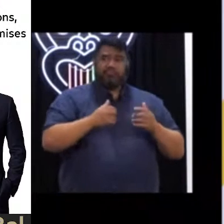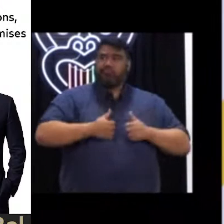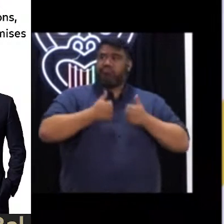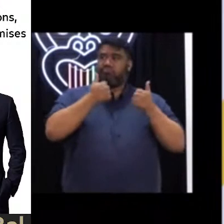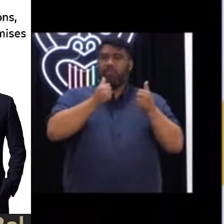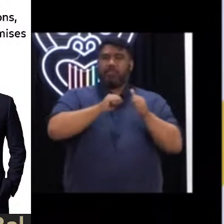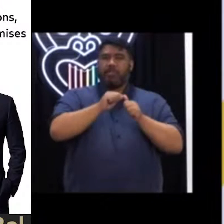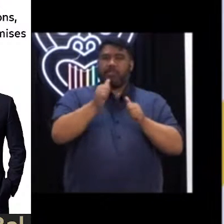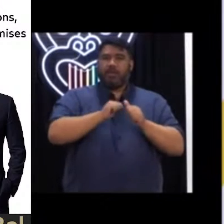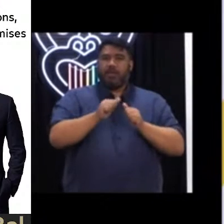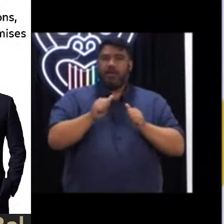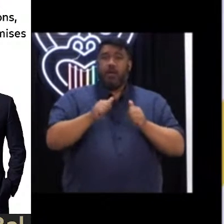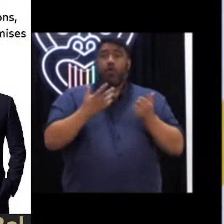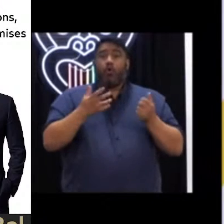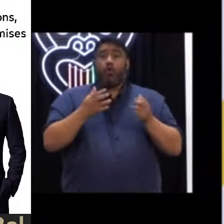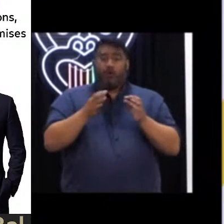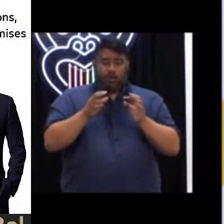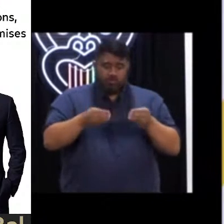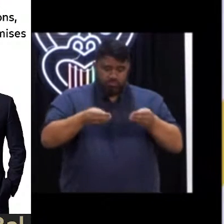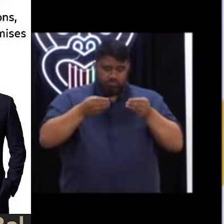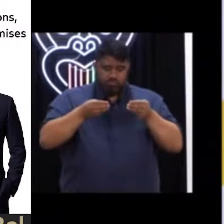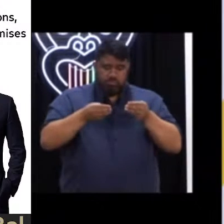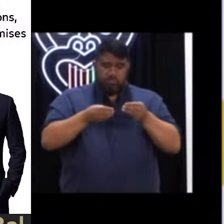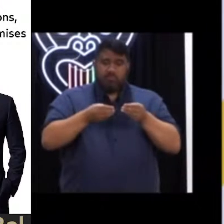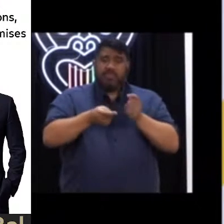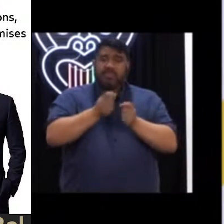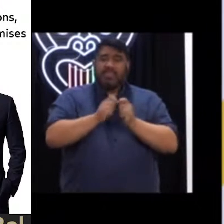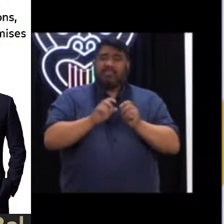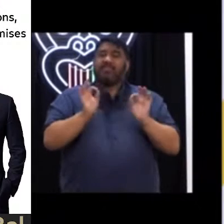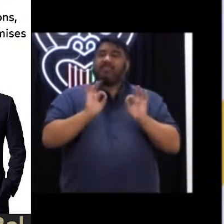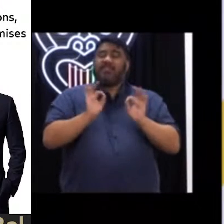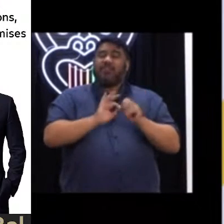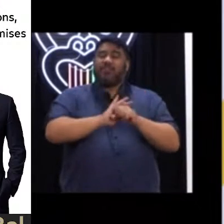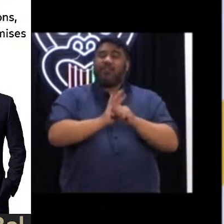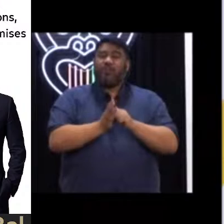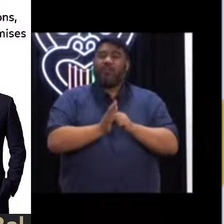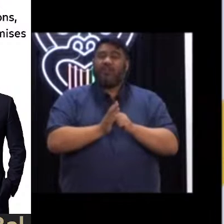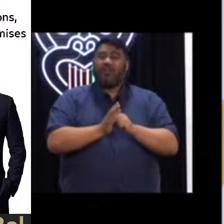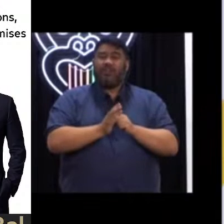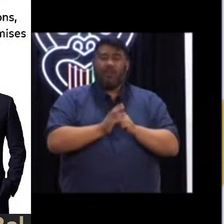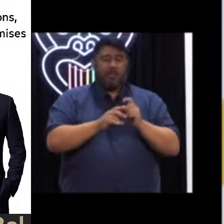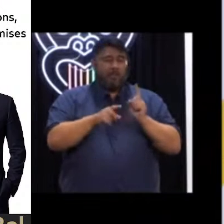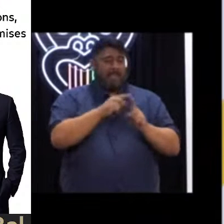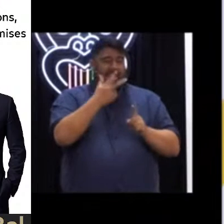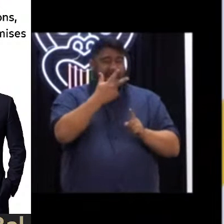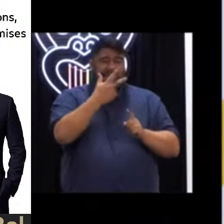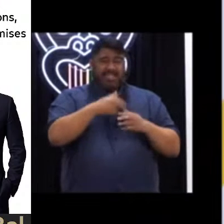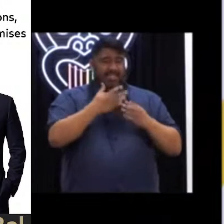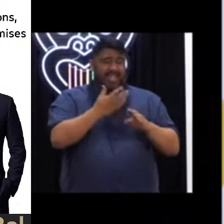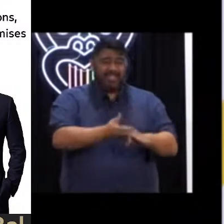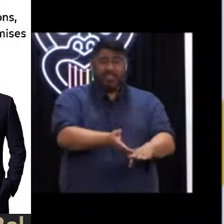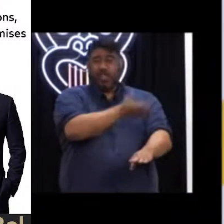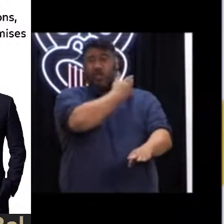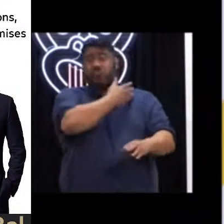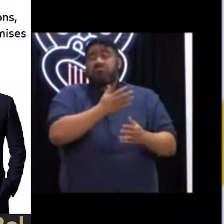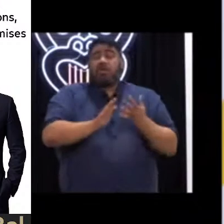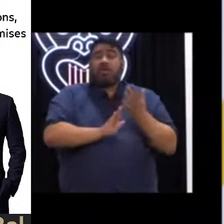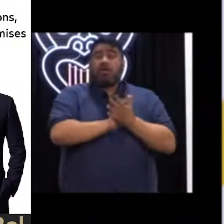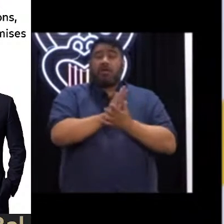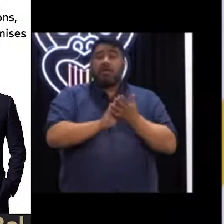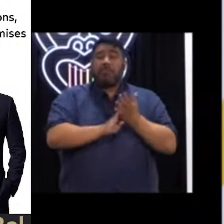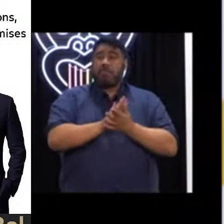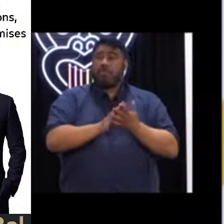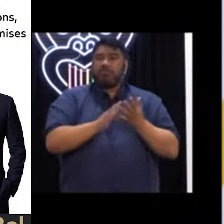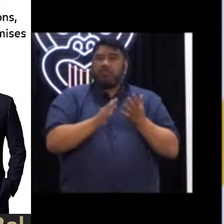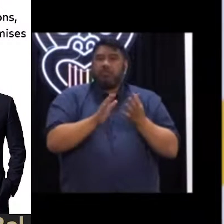tests or have had exposures more than 18 days ago, and we are not generating significant numbers of new